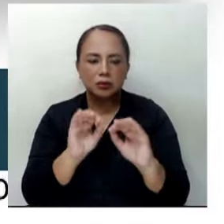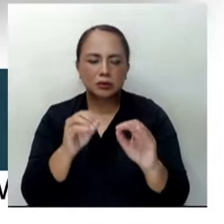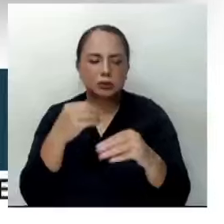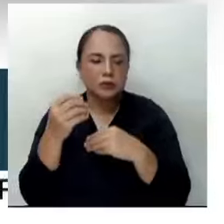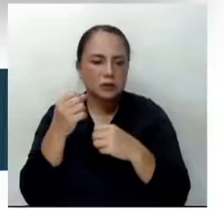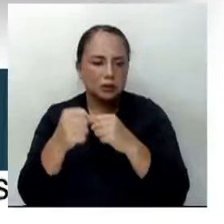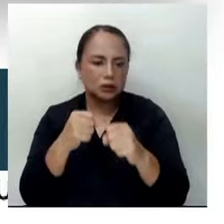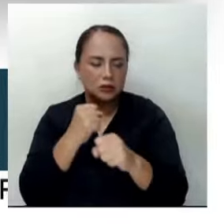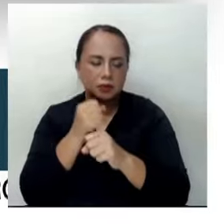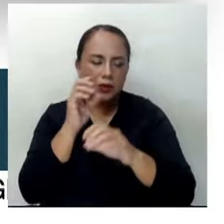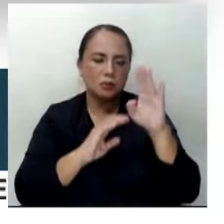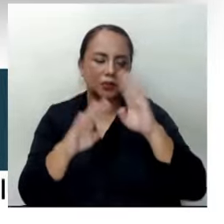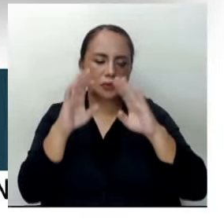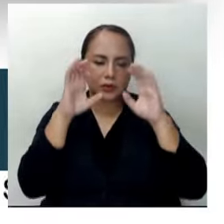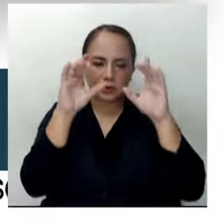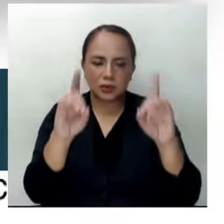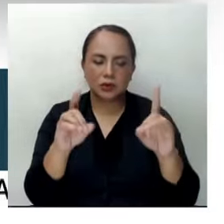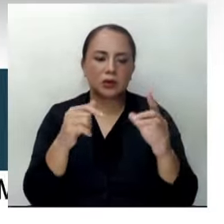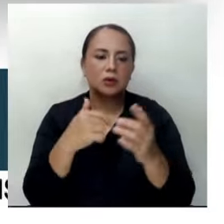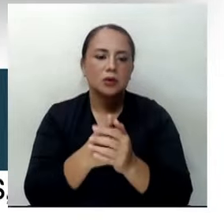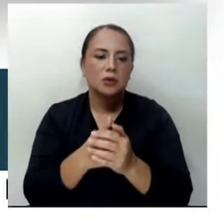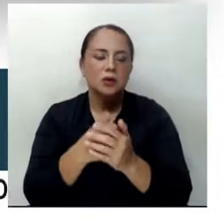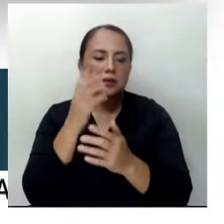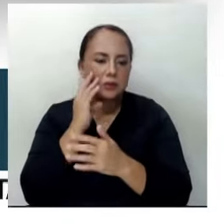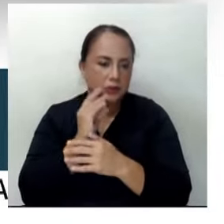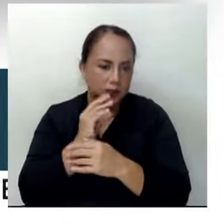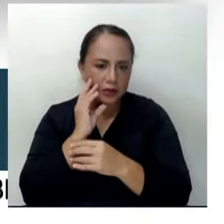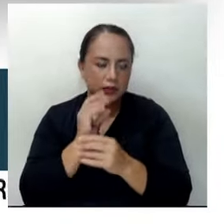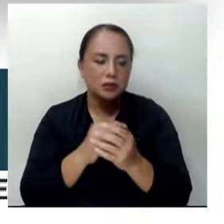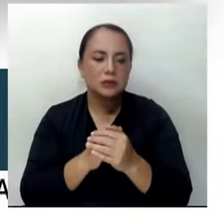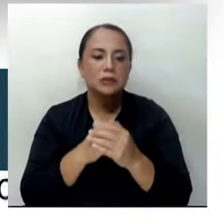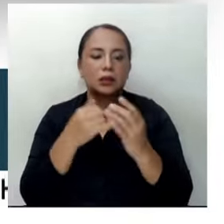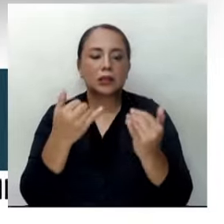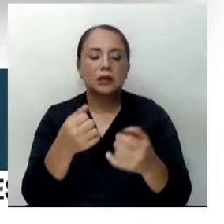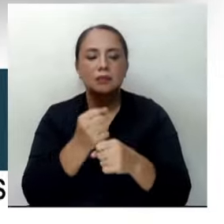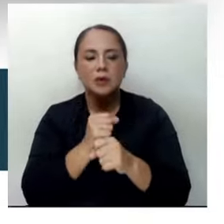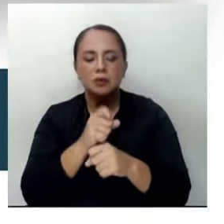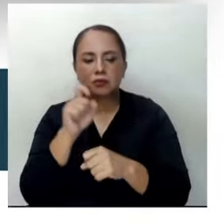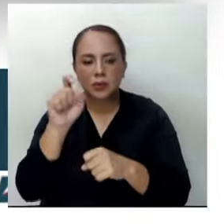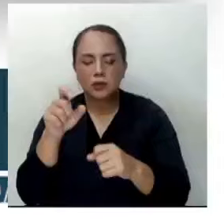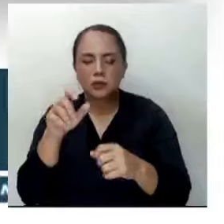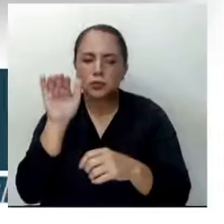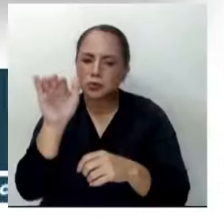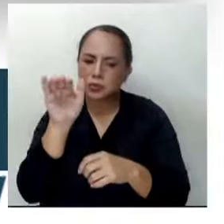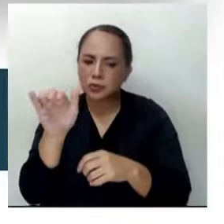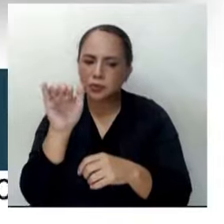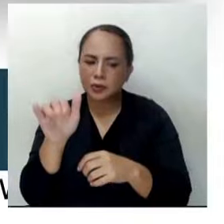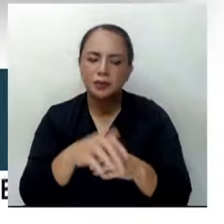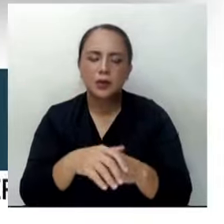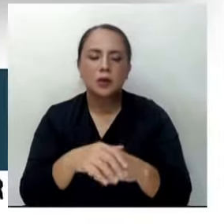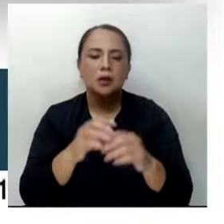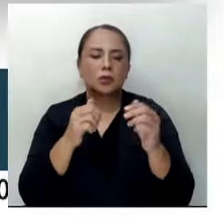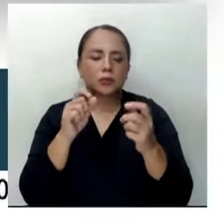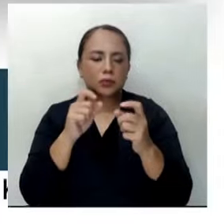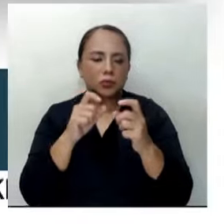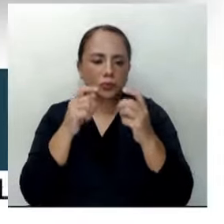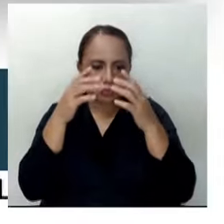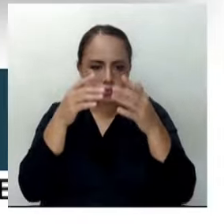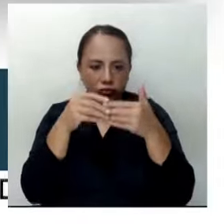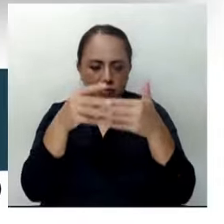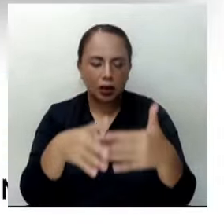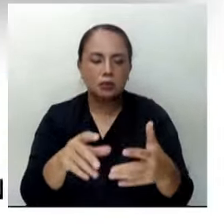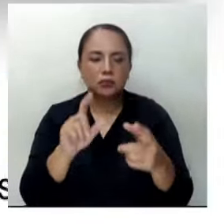crisis in the country is facing. They are now making an urgent call for decisive leadership and student-centered policies